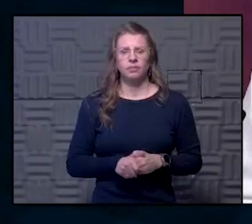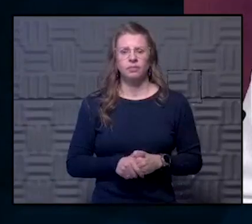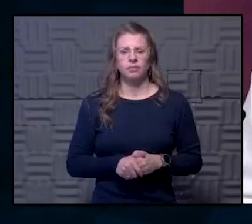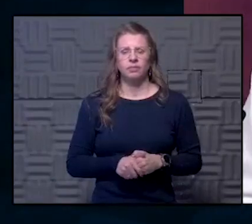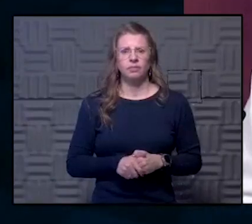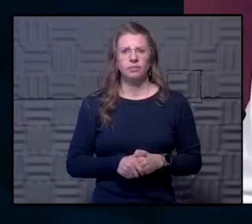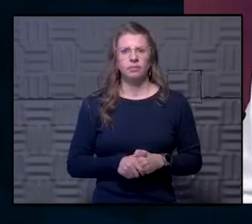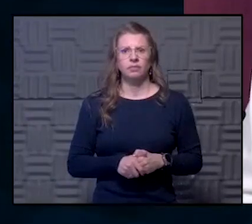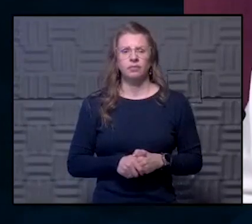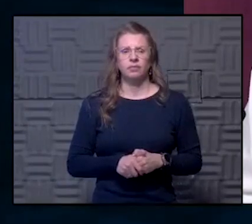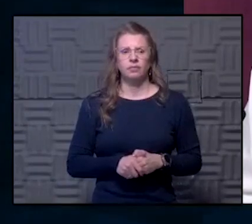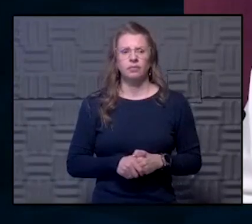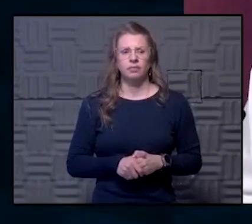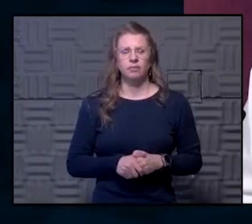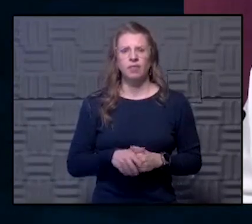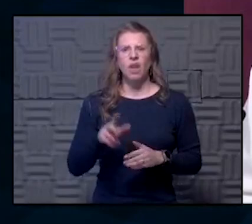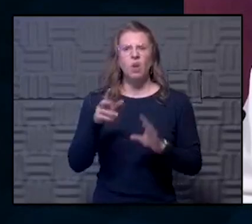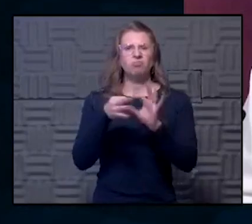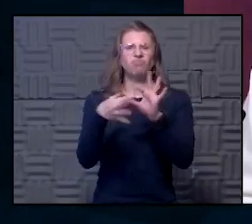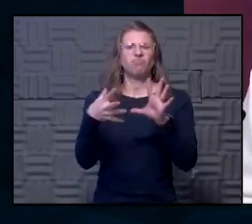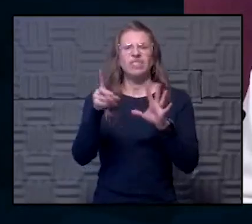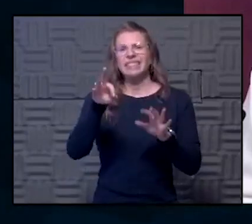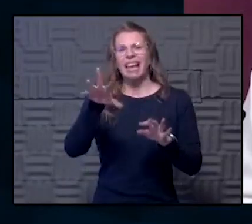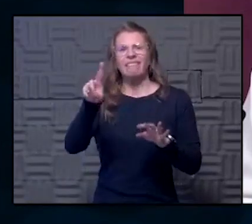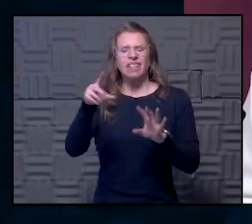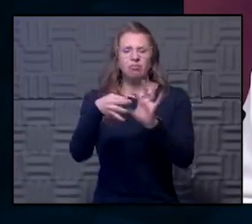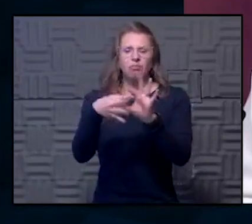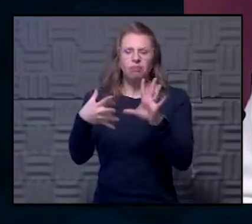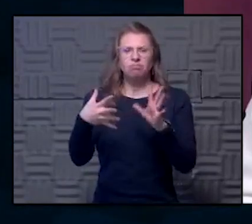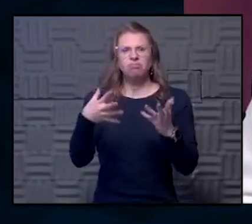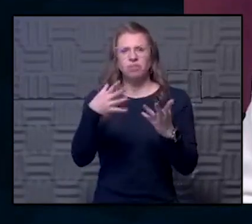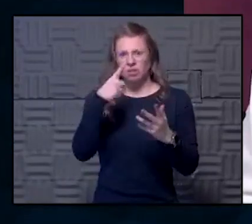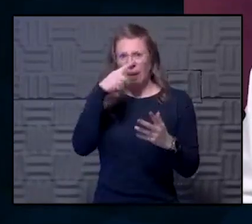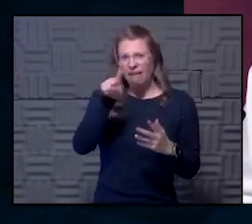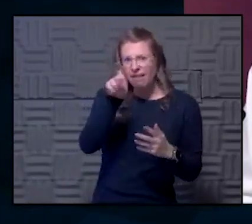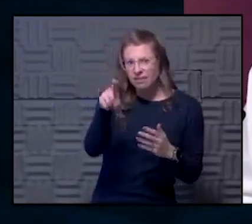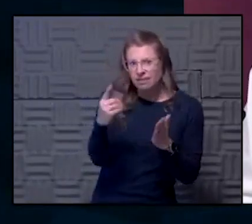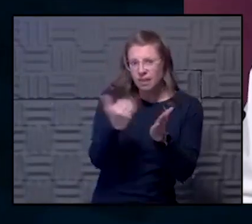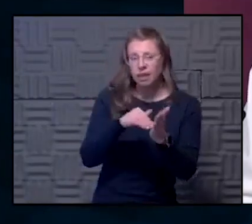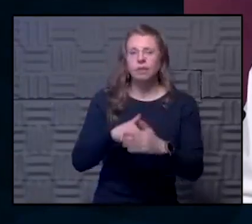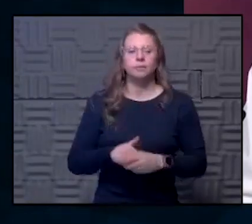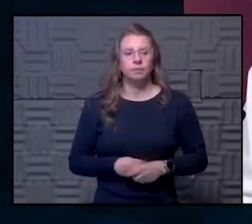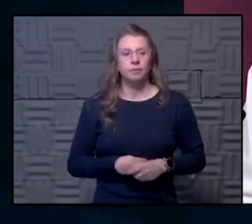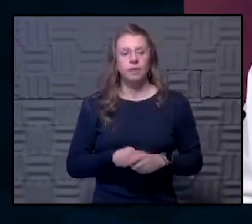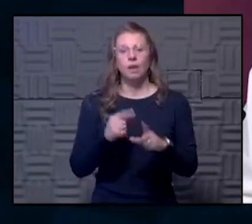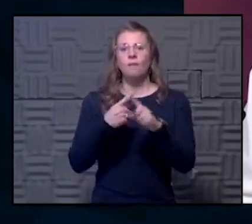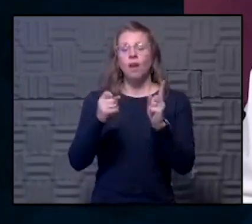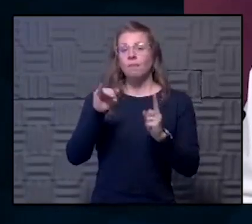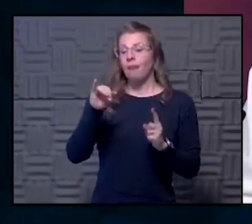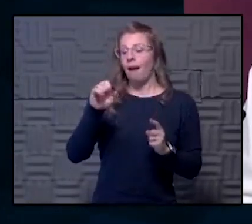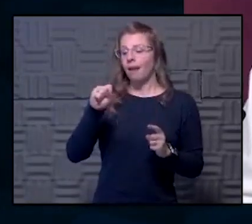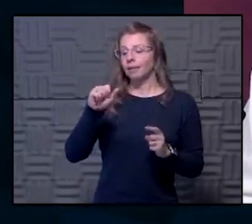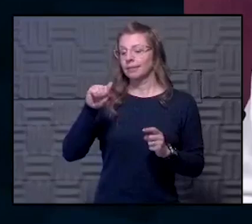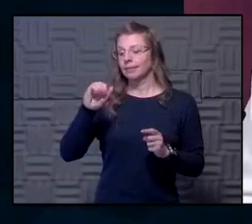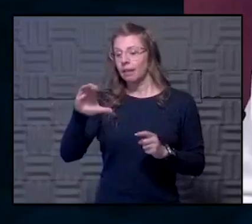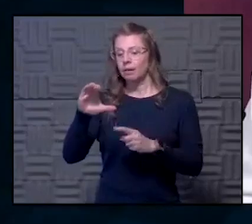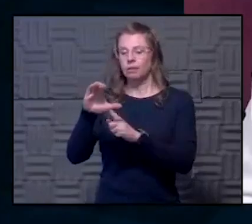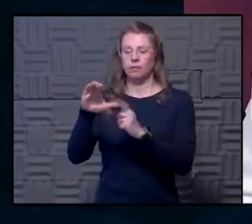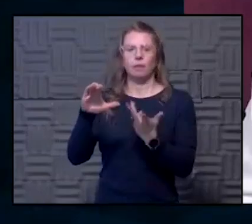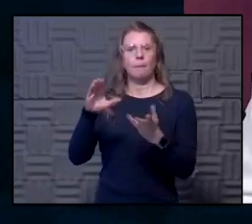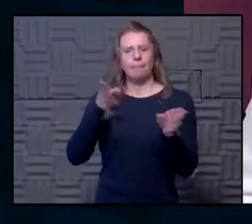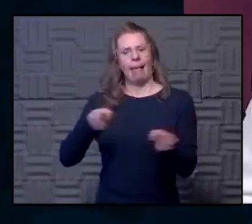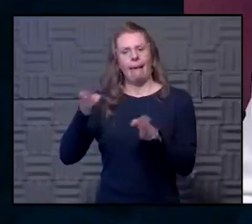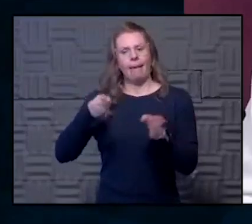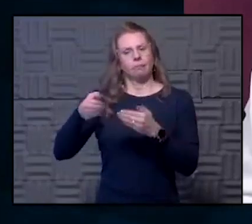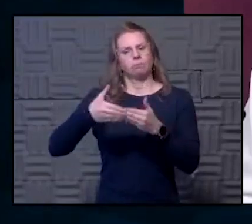Re-ask the Can question. you hear me, David? I lost your... There you go. Yeah. The question from Isaac was, you know, what are the contingency